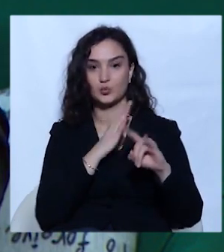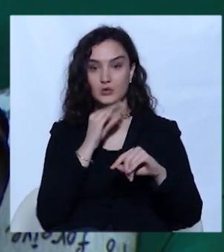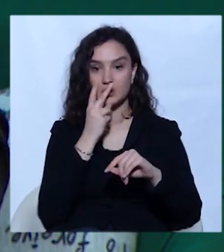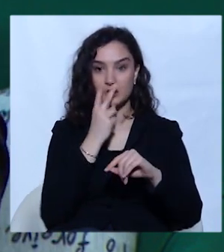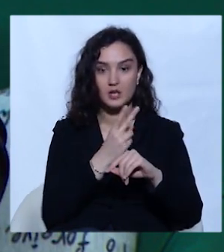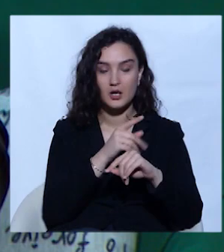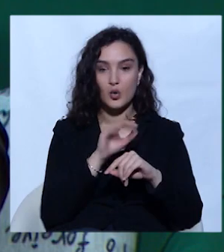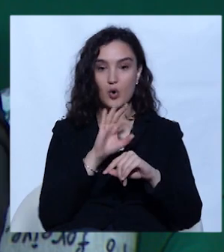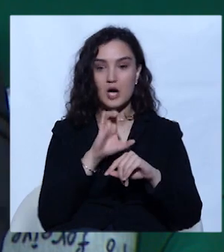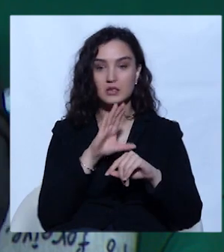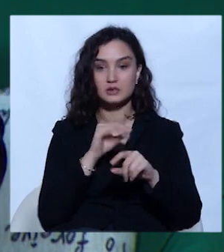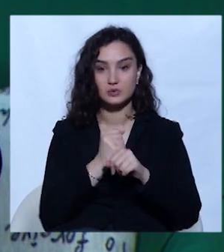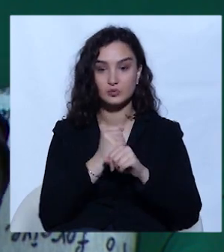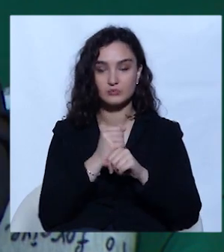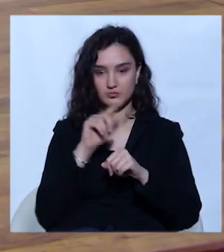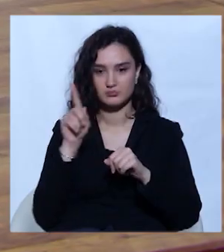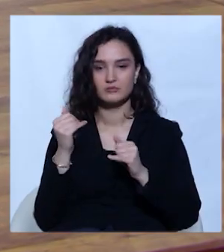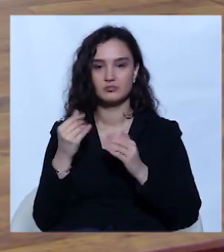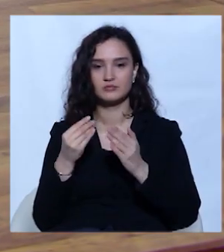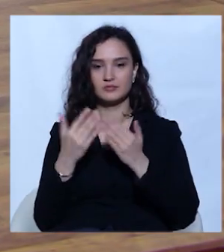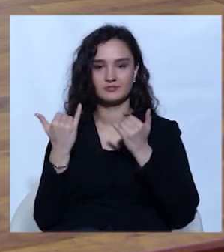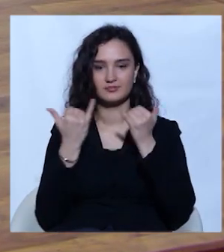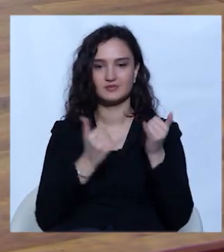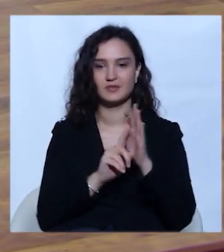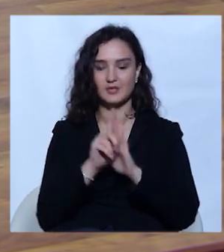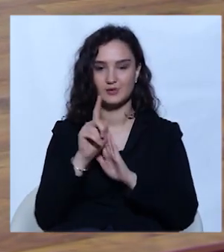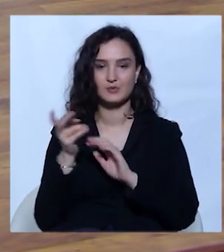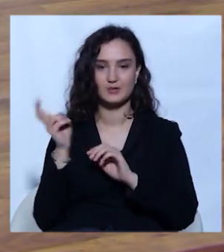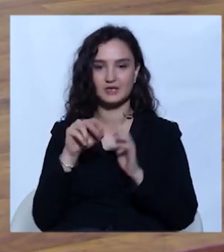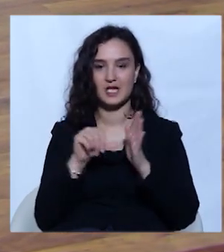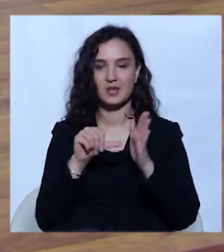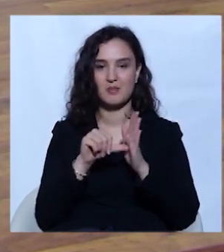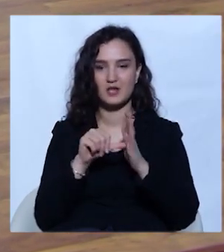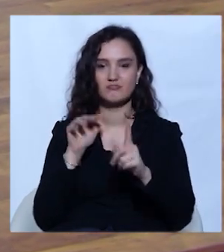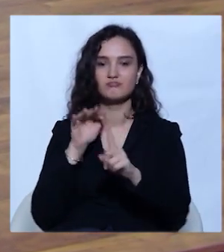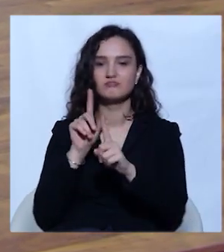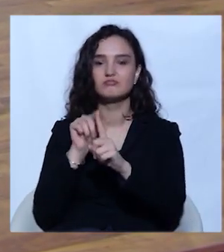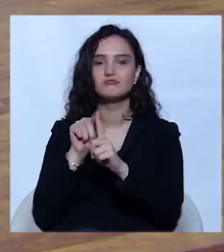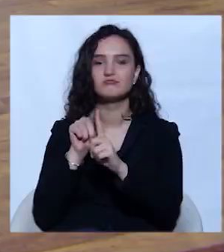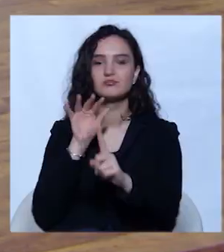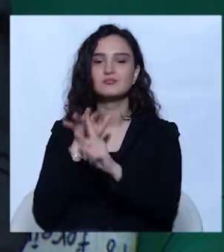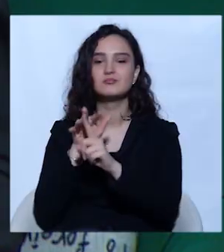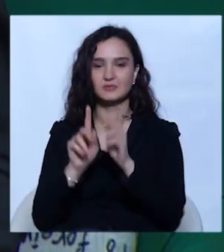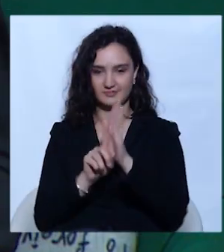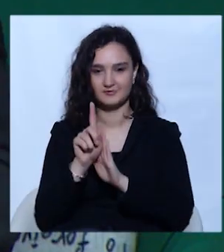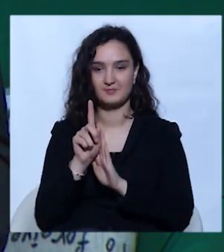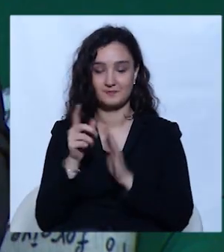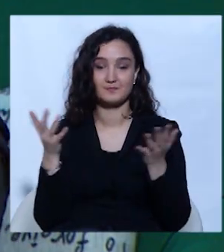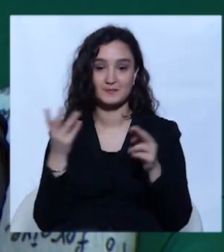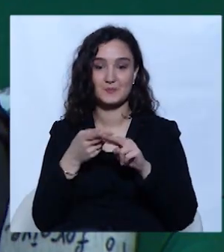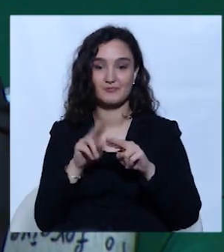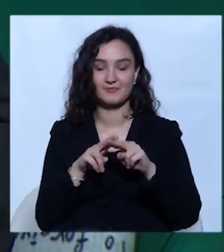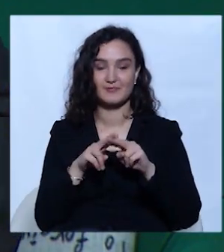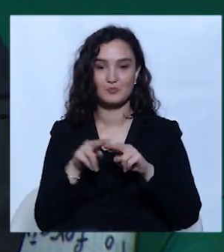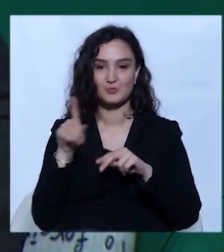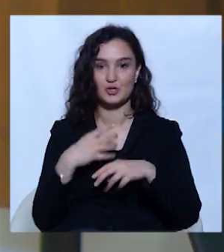August do this, they gain respect for August and they come and help August and they actually manage to scare away these older